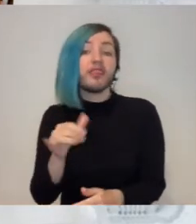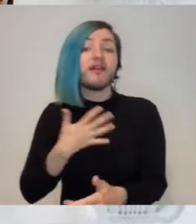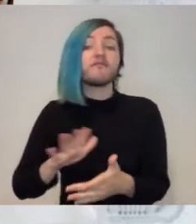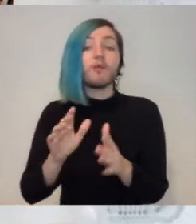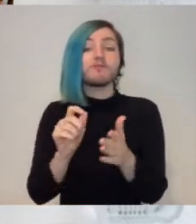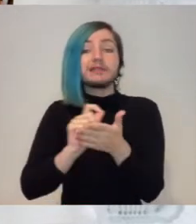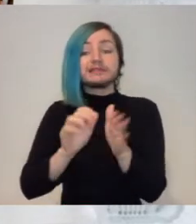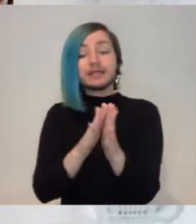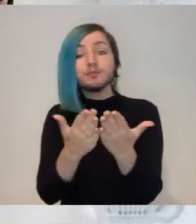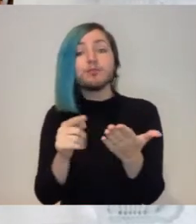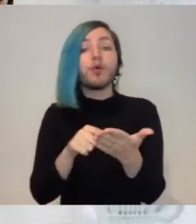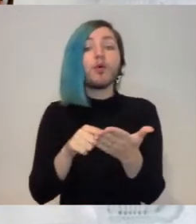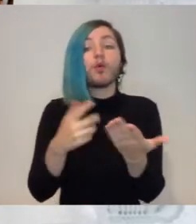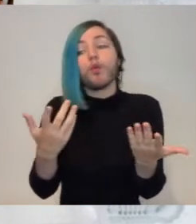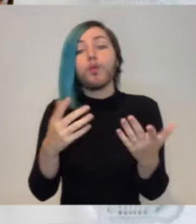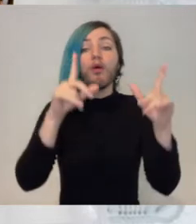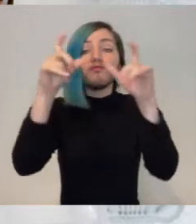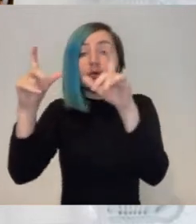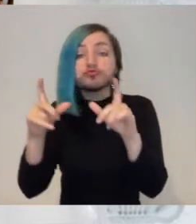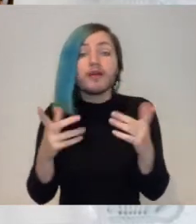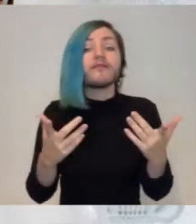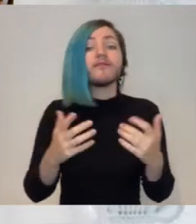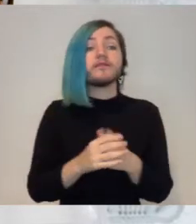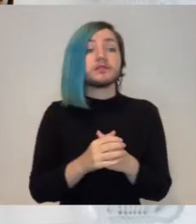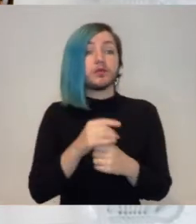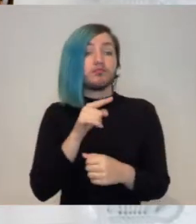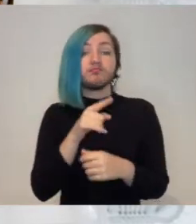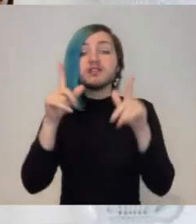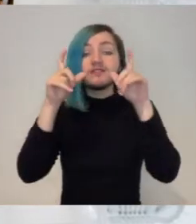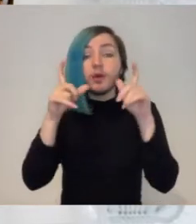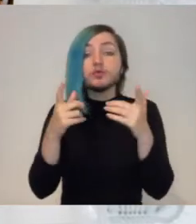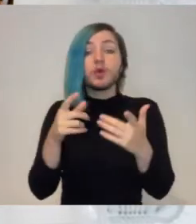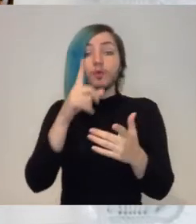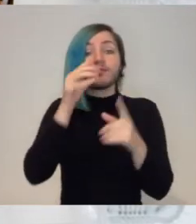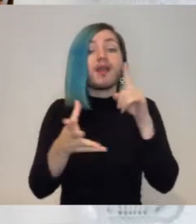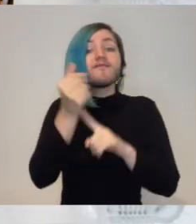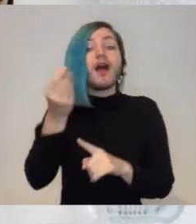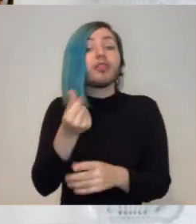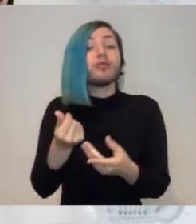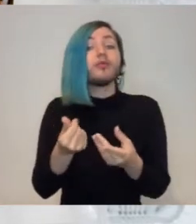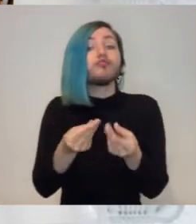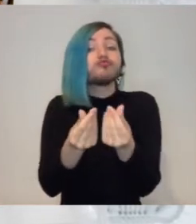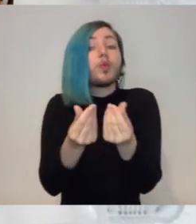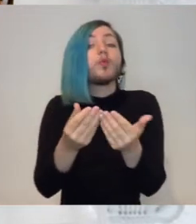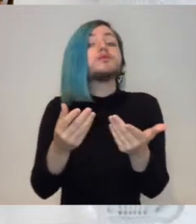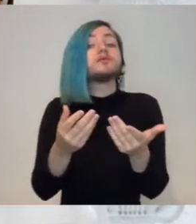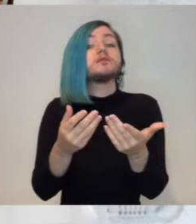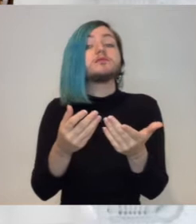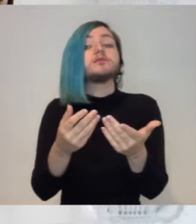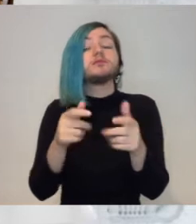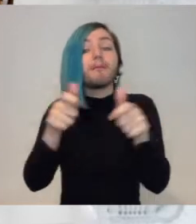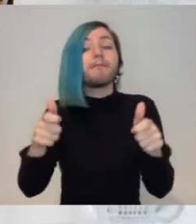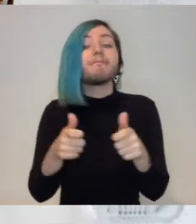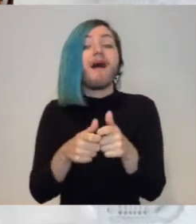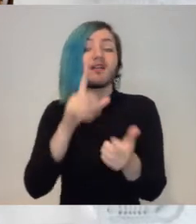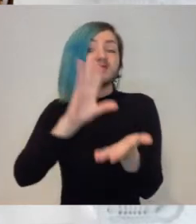sketchbook or taking photographs of those, as I've done here. All of these photographs you can find on the resource pack to download and work